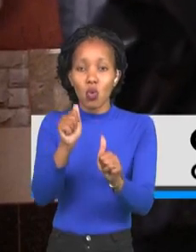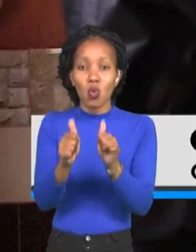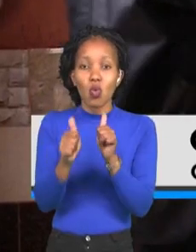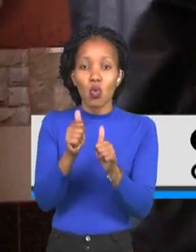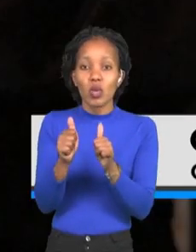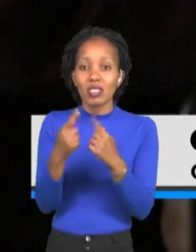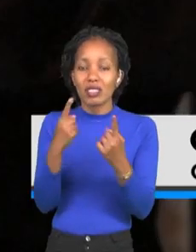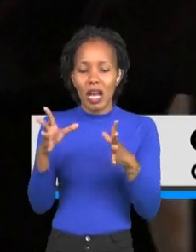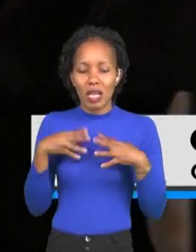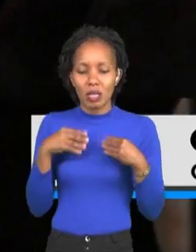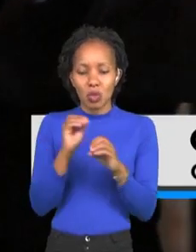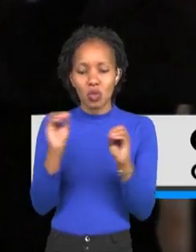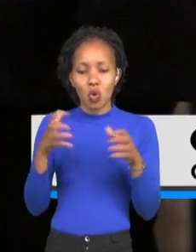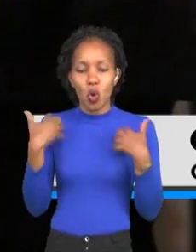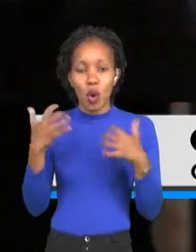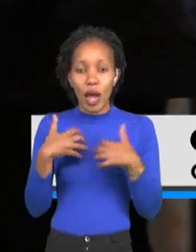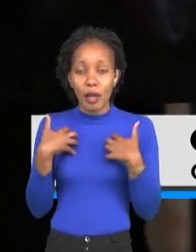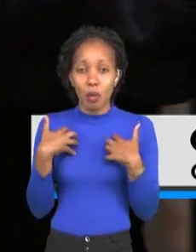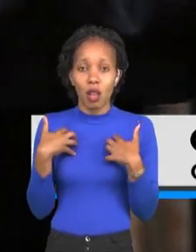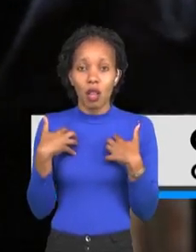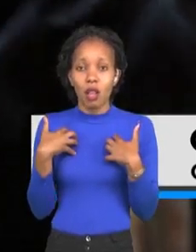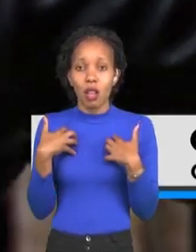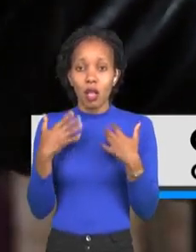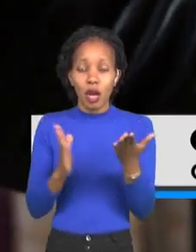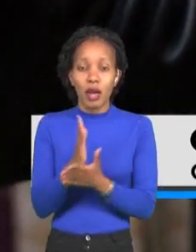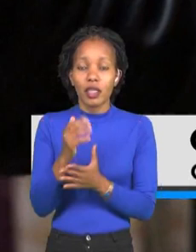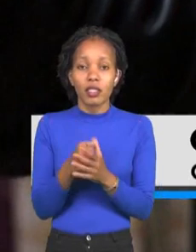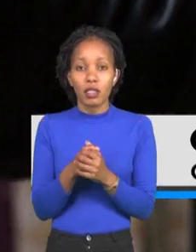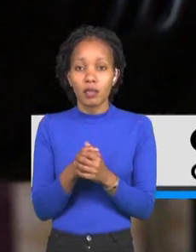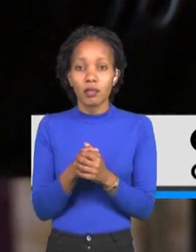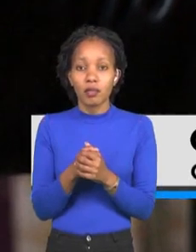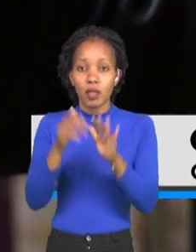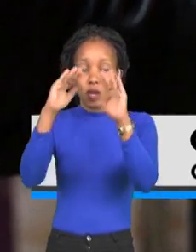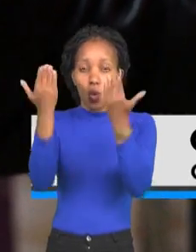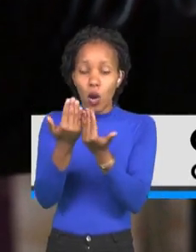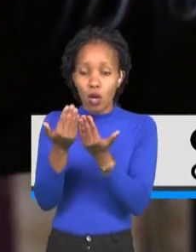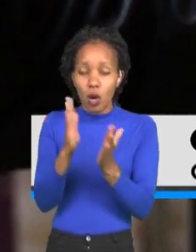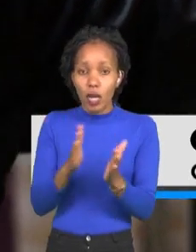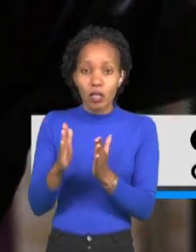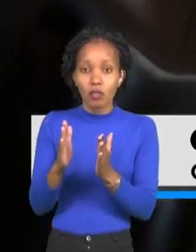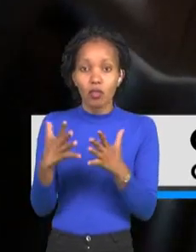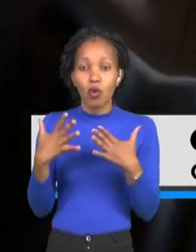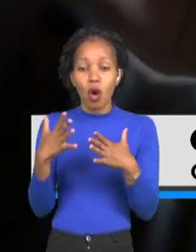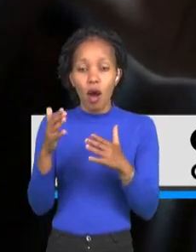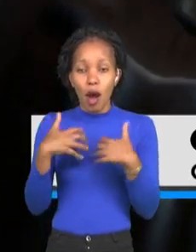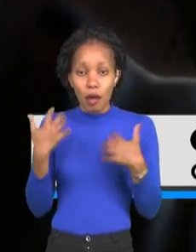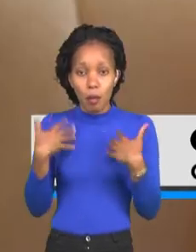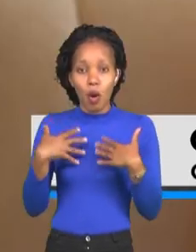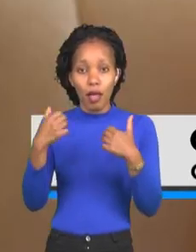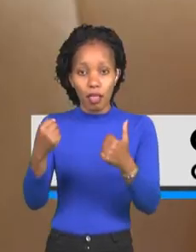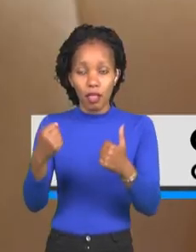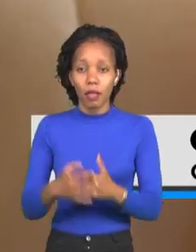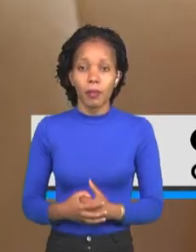as unacceptable on animal welfare grounds for euthanasia by the World Organization for Animal Health.